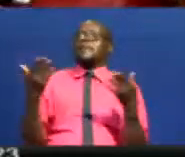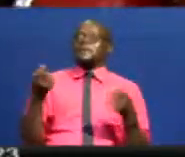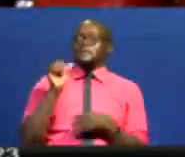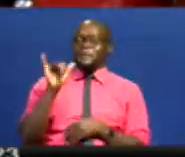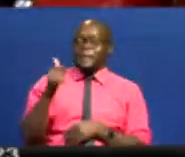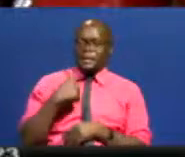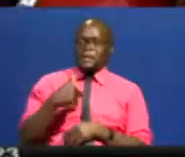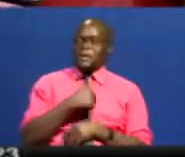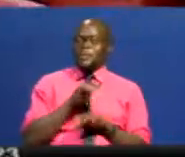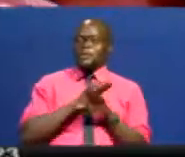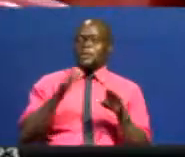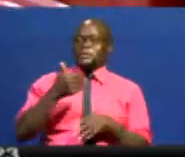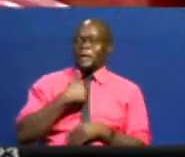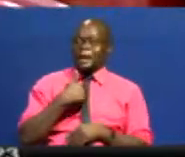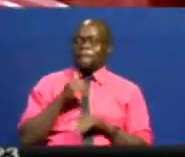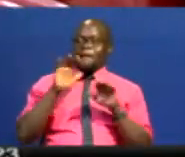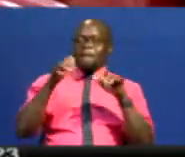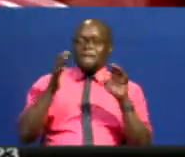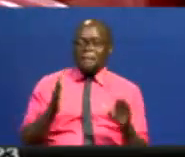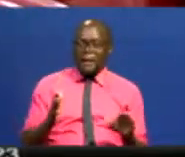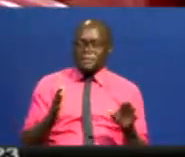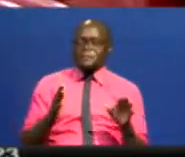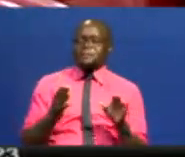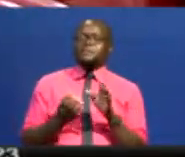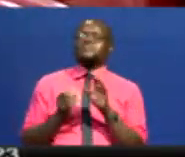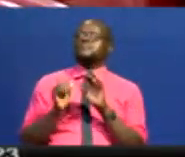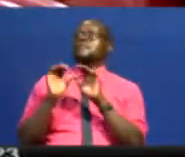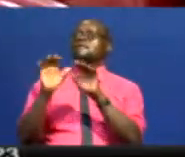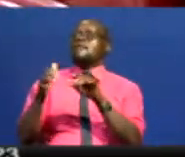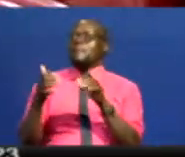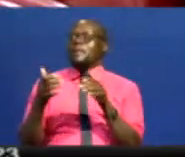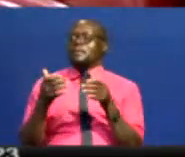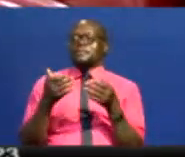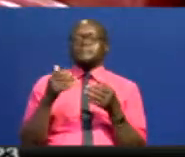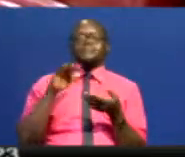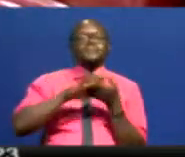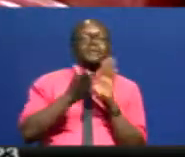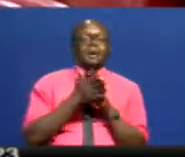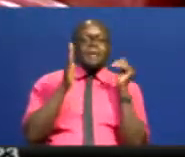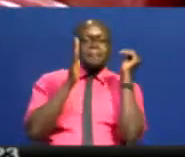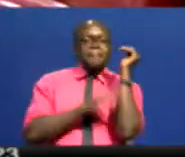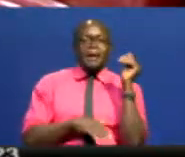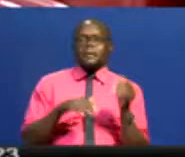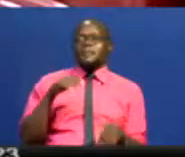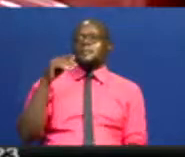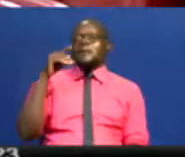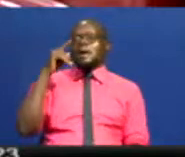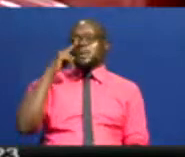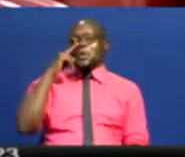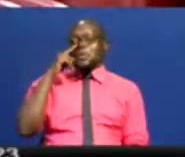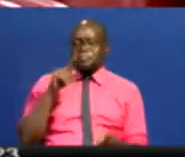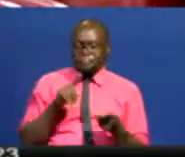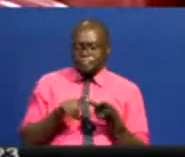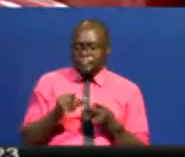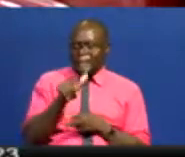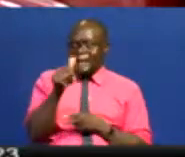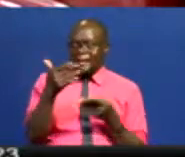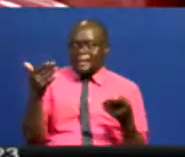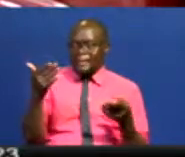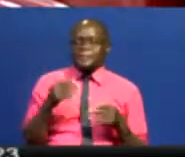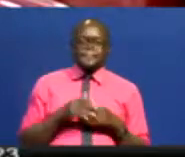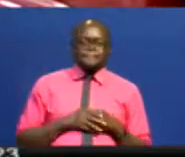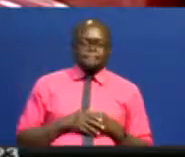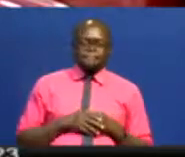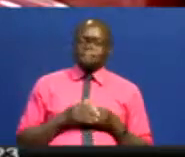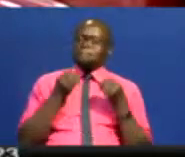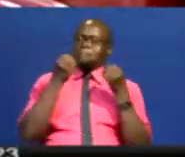that we don't have farmers' produce rotting at home. Another thing, Mr. Speaker, as I finalize, there are